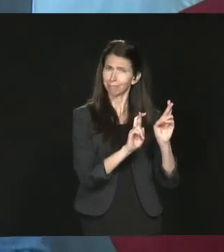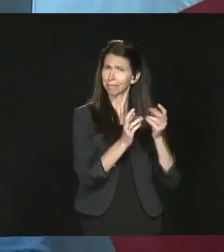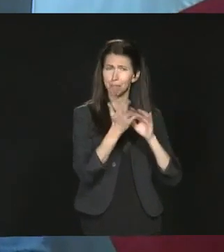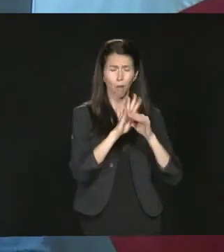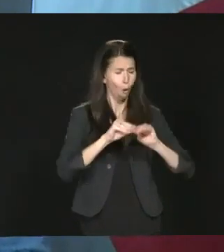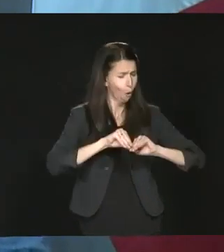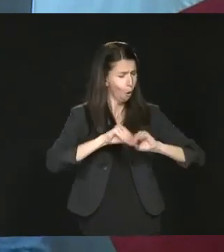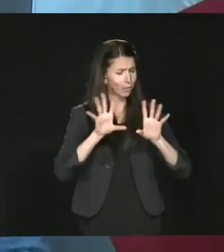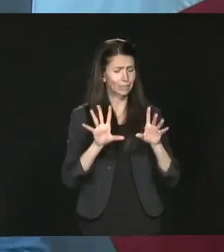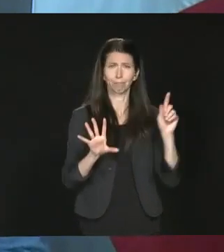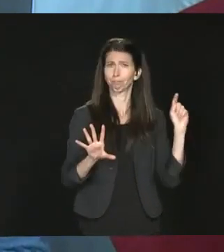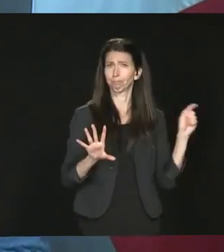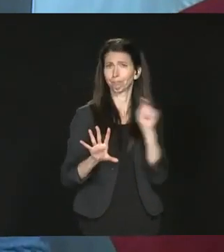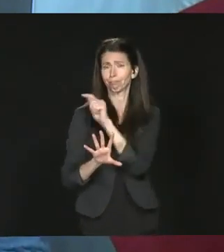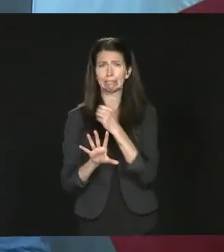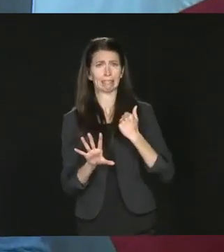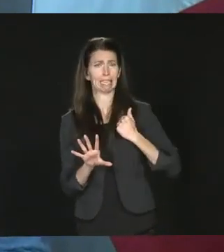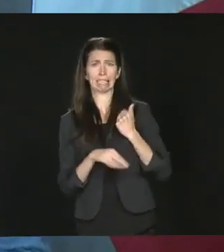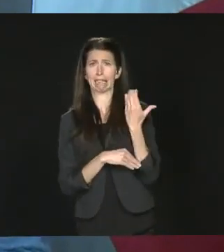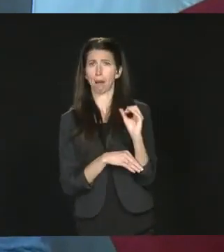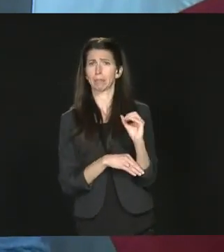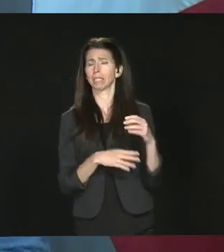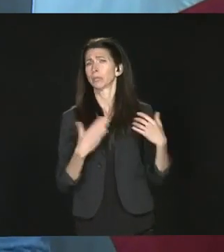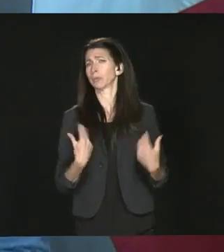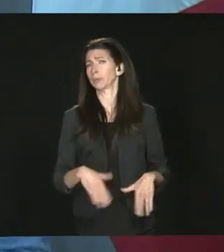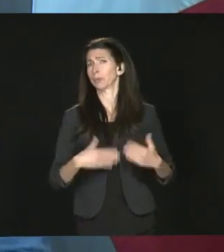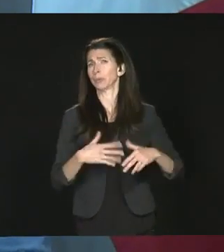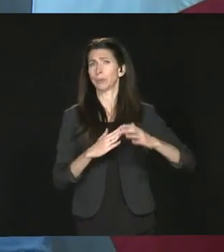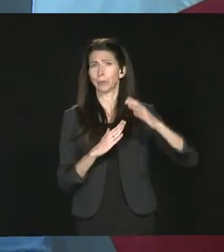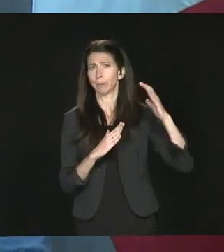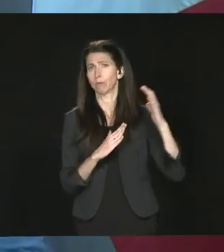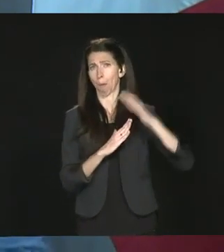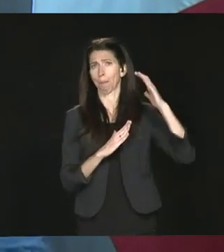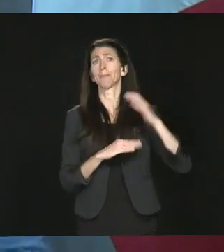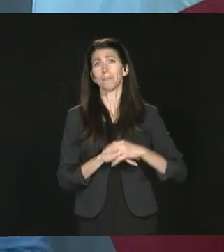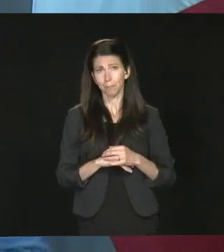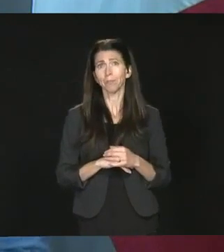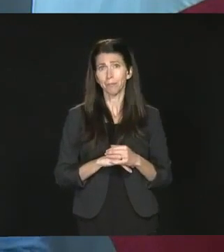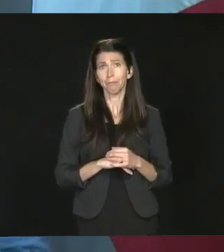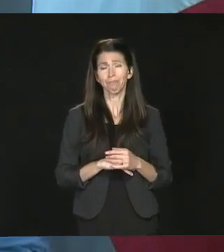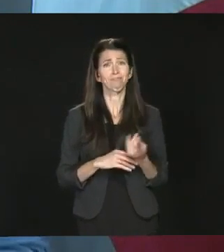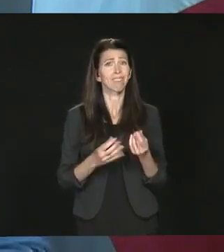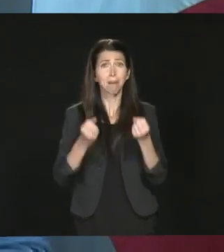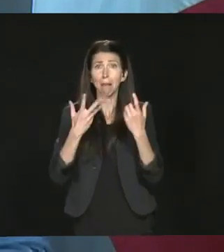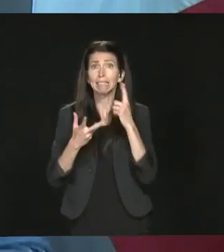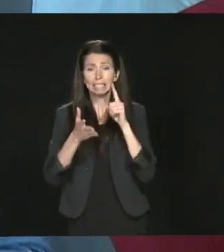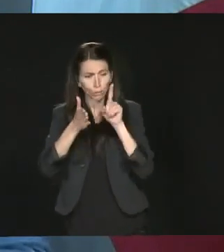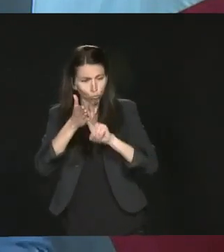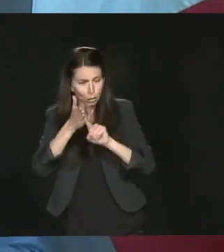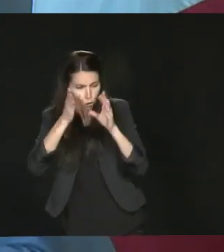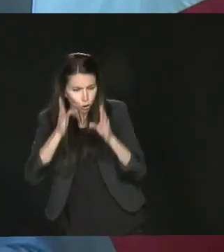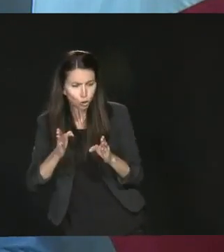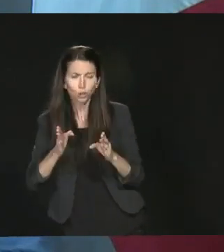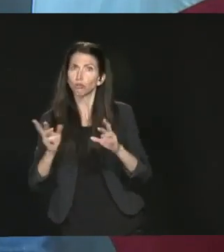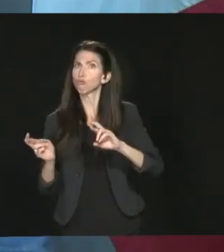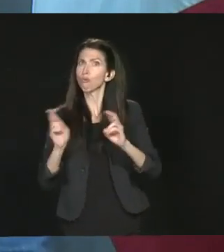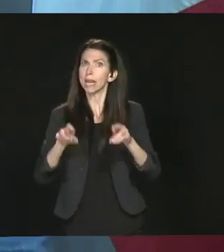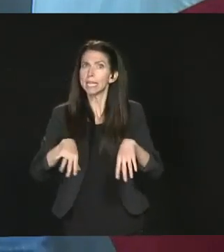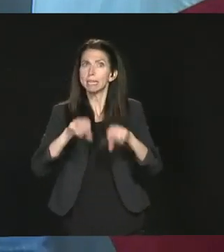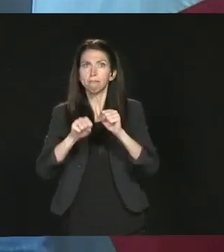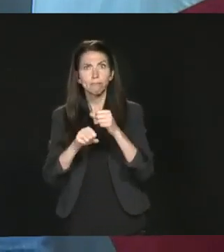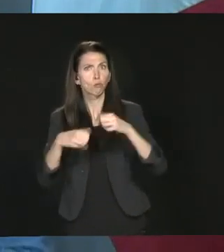fabricants canadiens sont prêts à relever les défis lancés. And we recently put out another